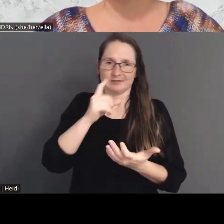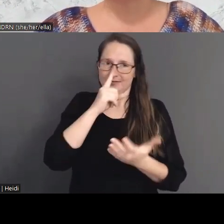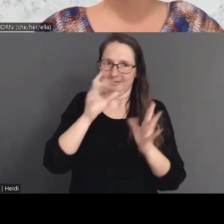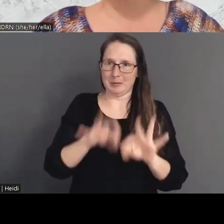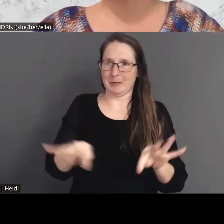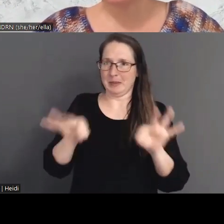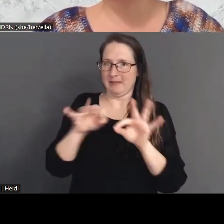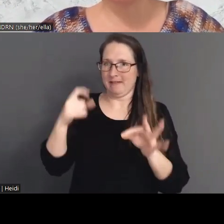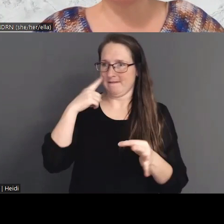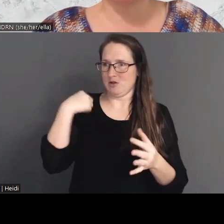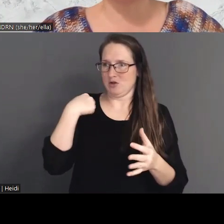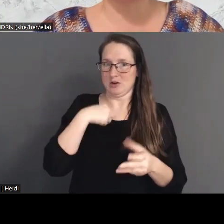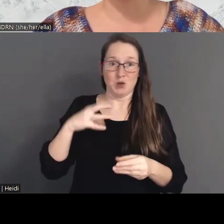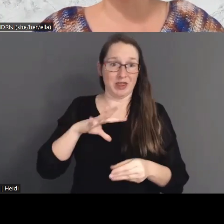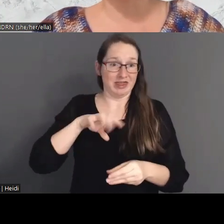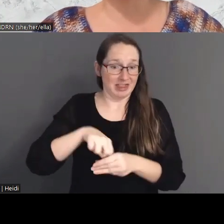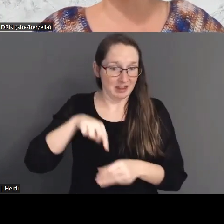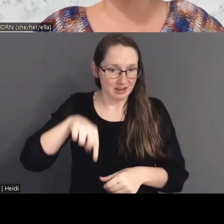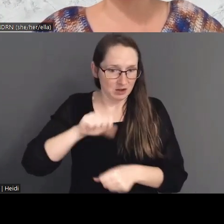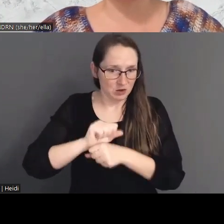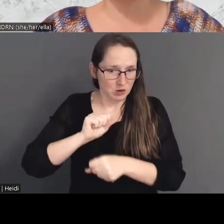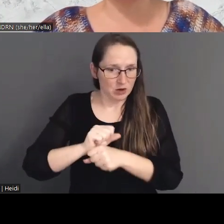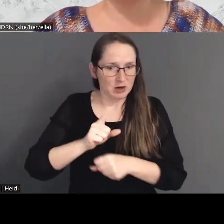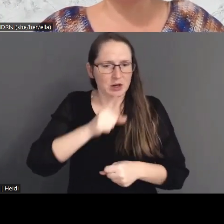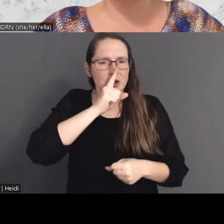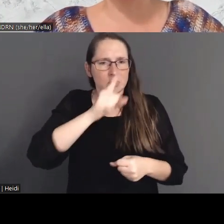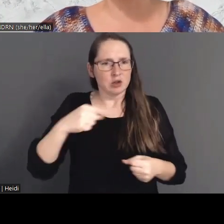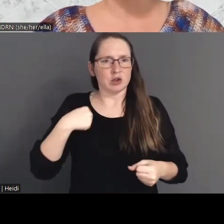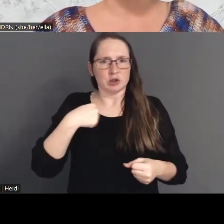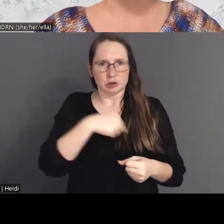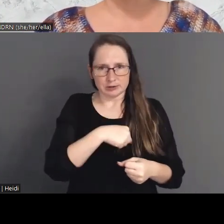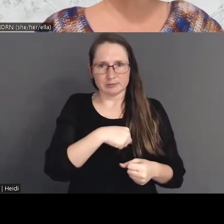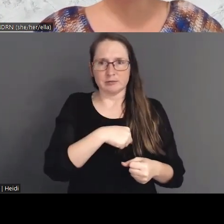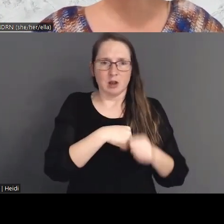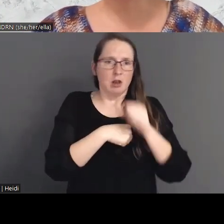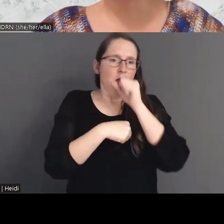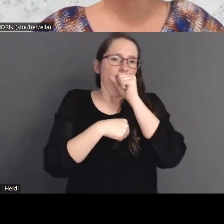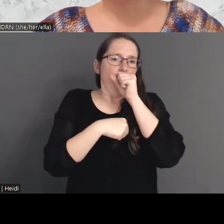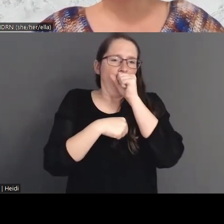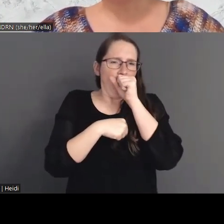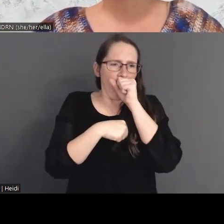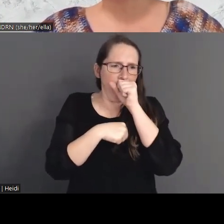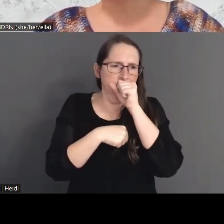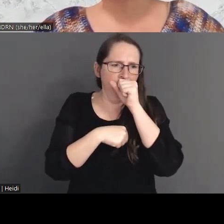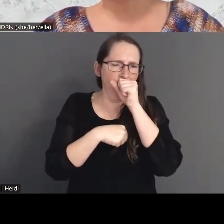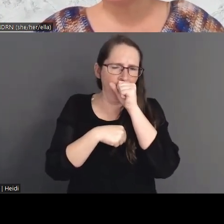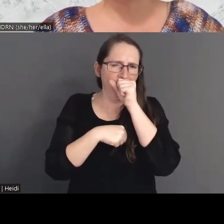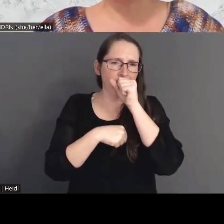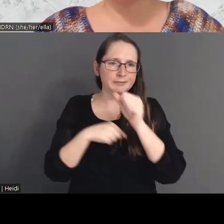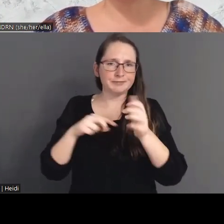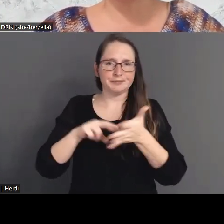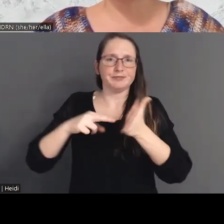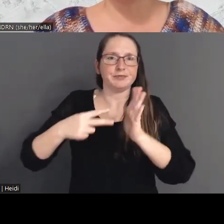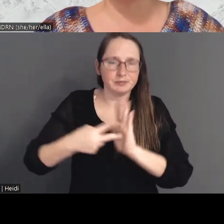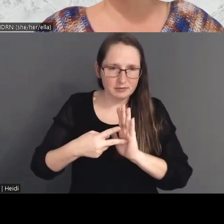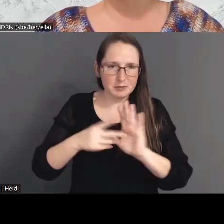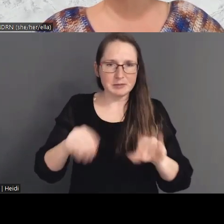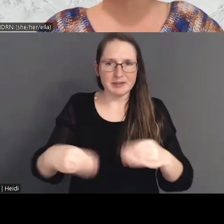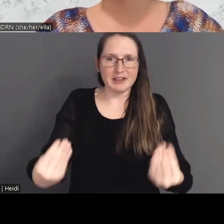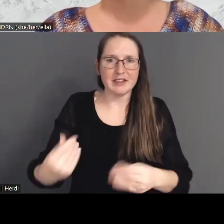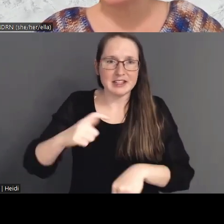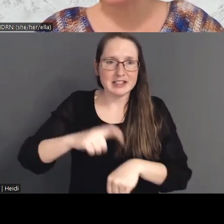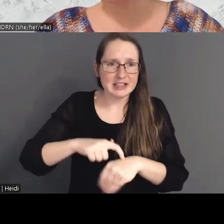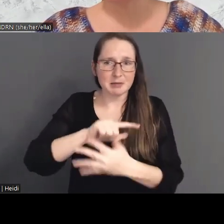important for us within this work to make sure that we are intentionally identifying the folks who are